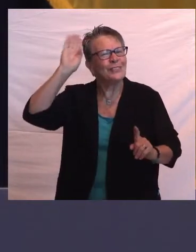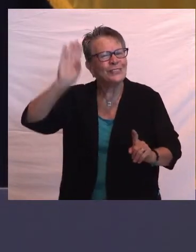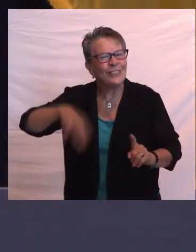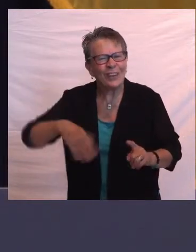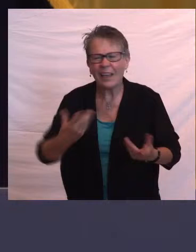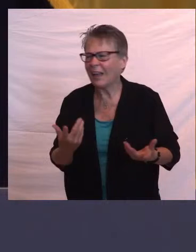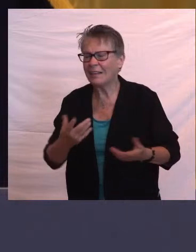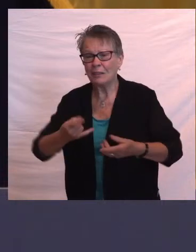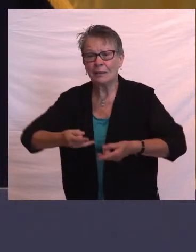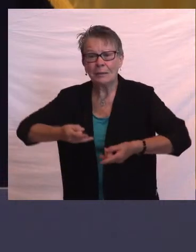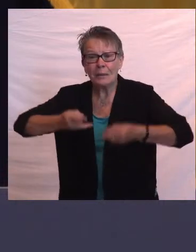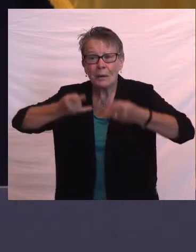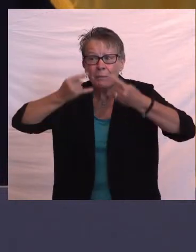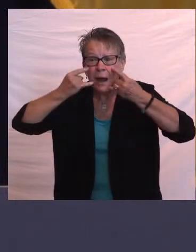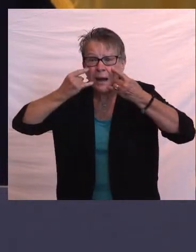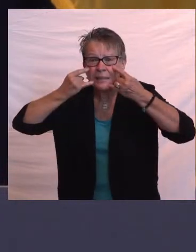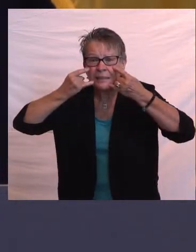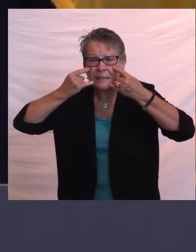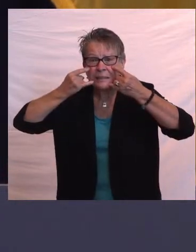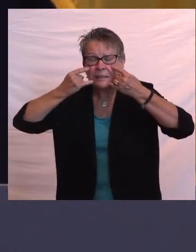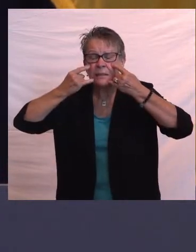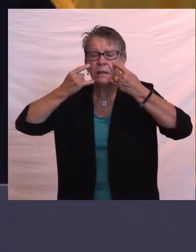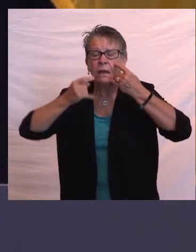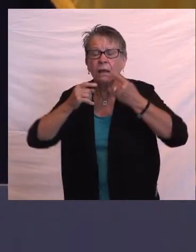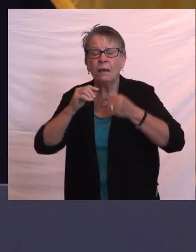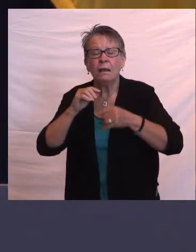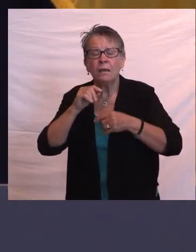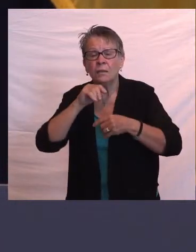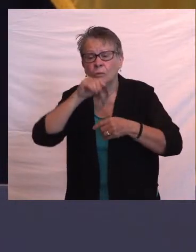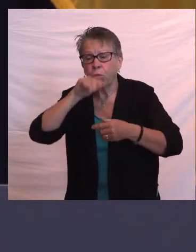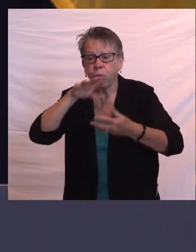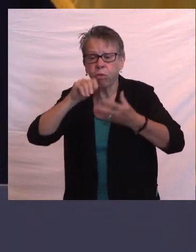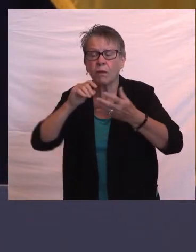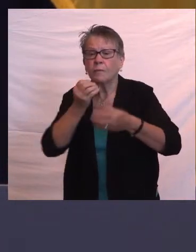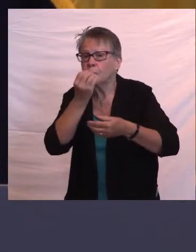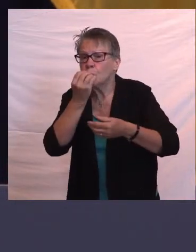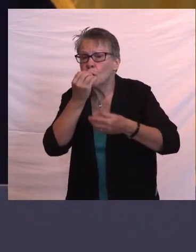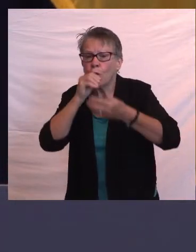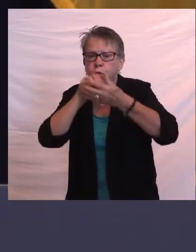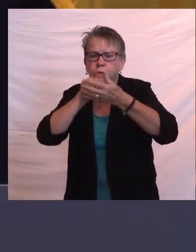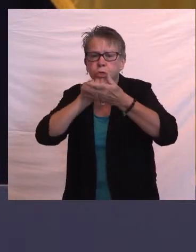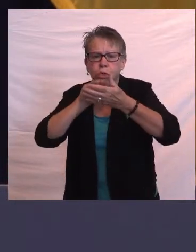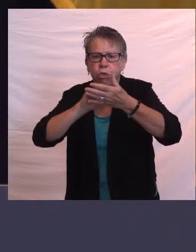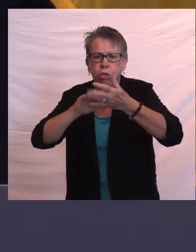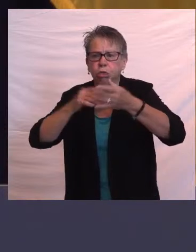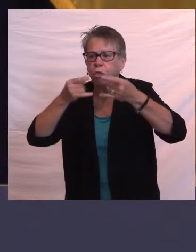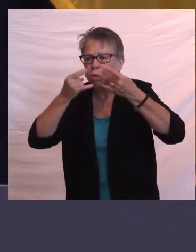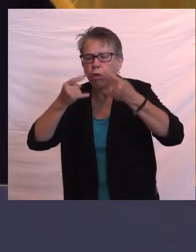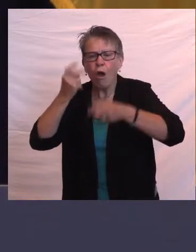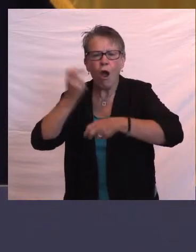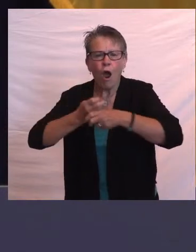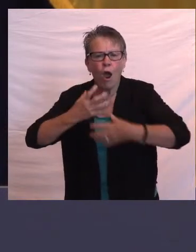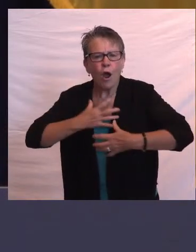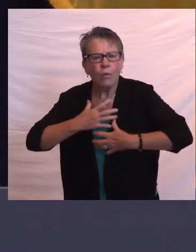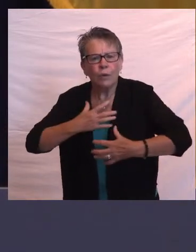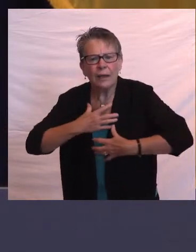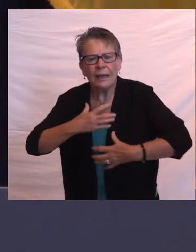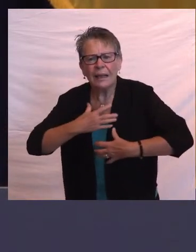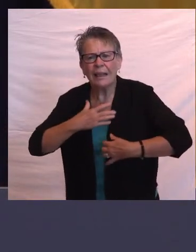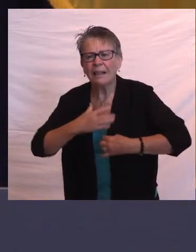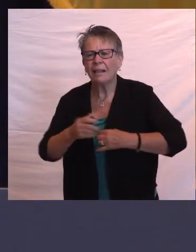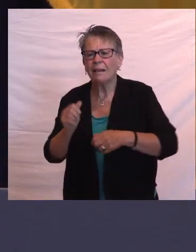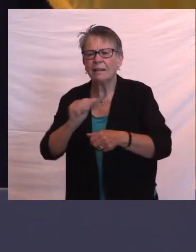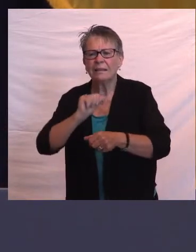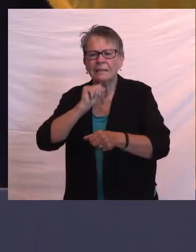here, Dave. Please remind us what studies about this we have, what has been found, and what do you